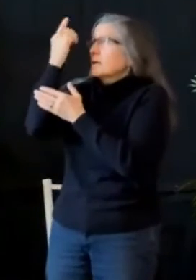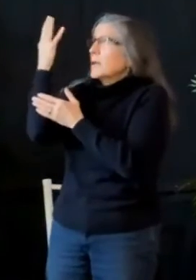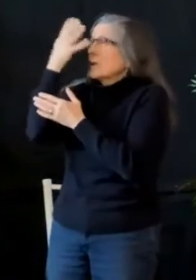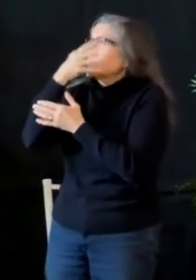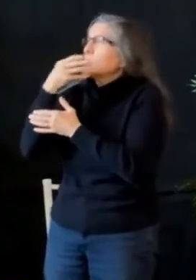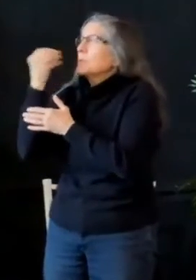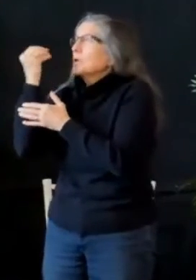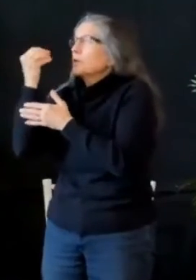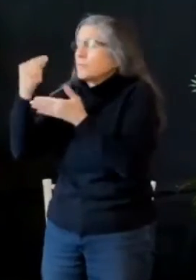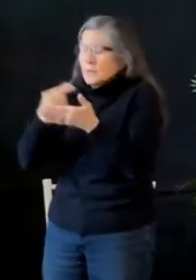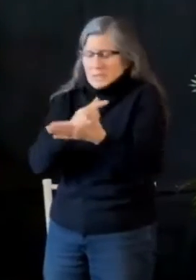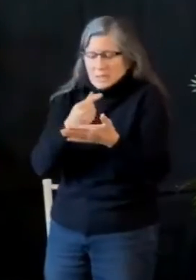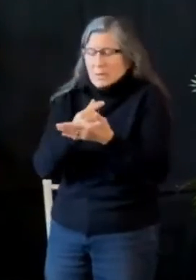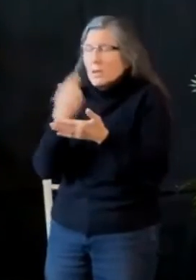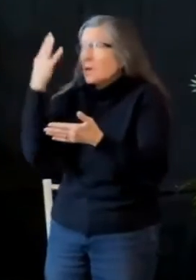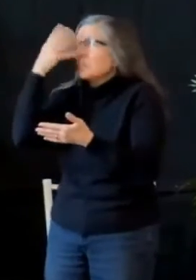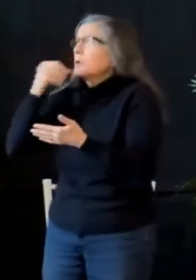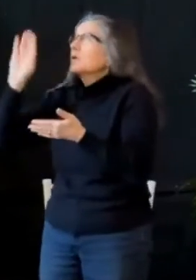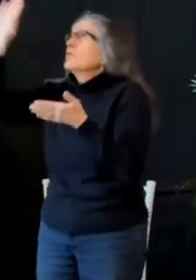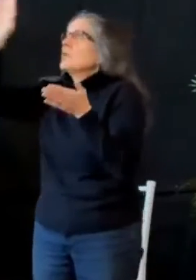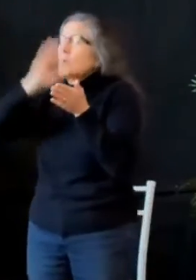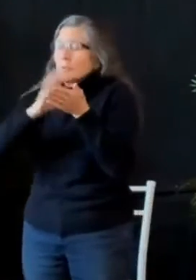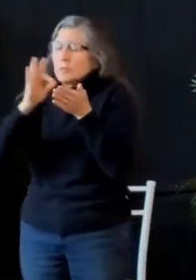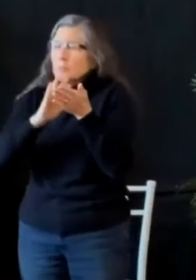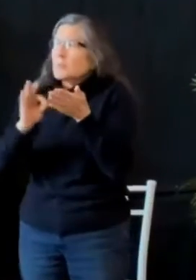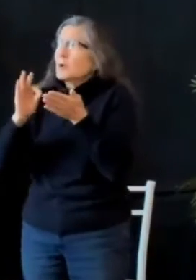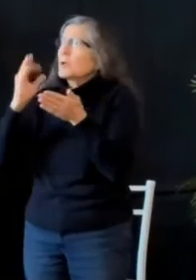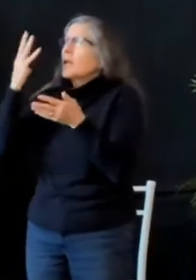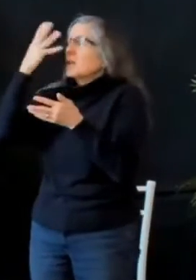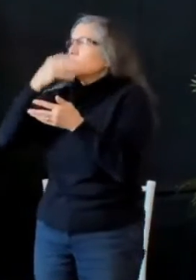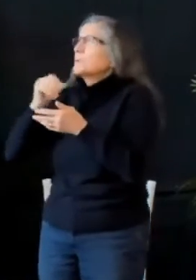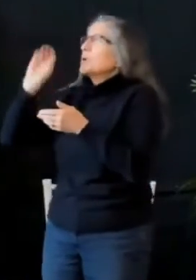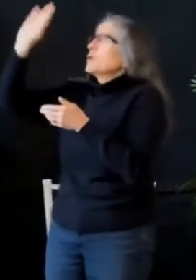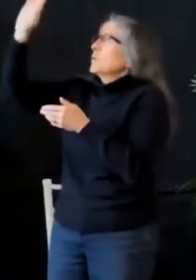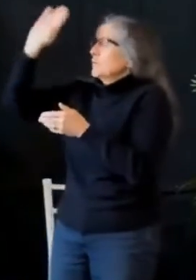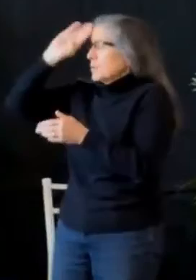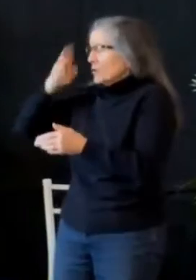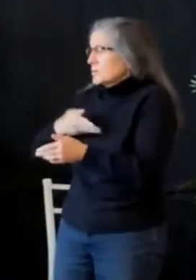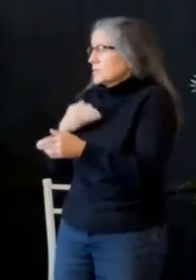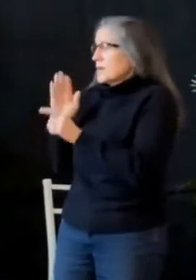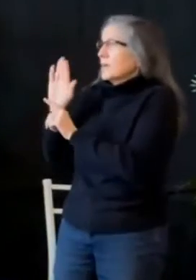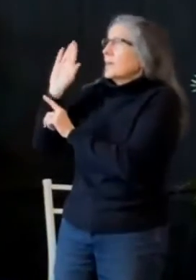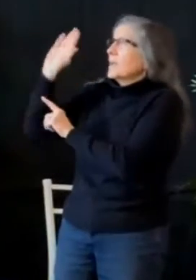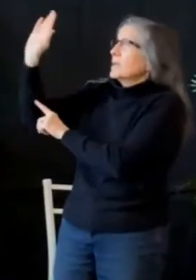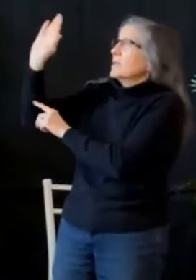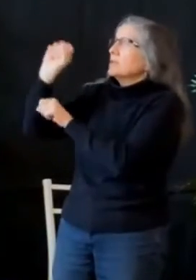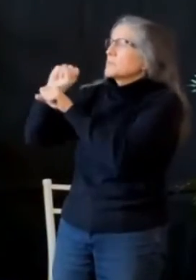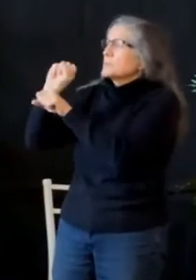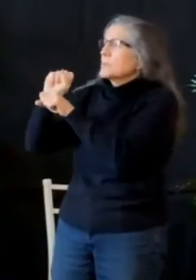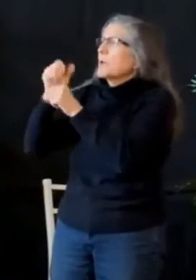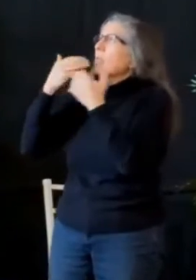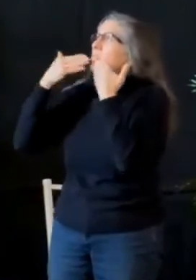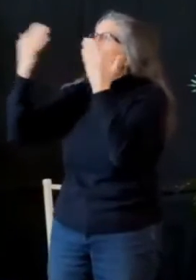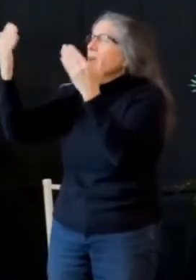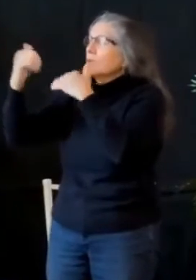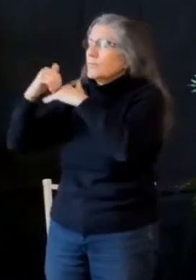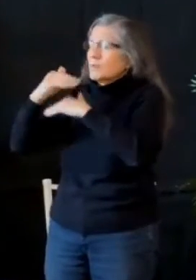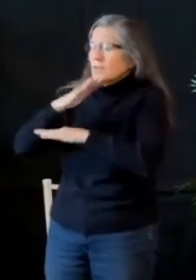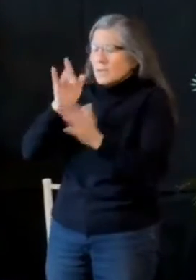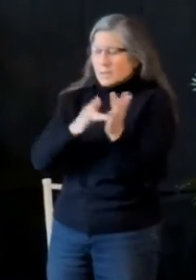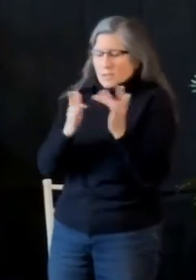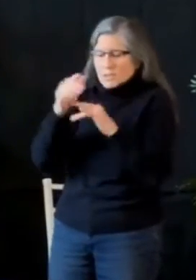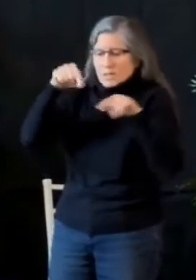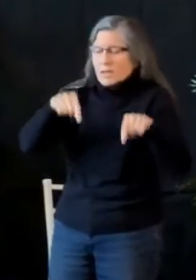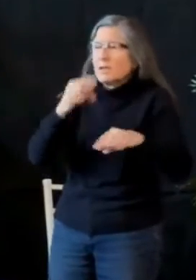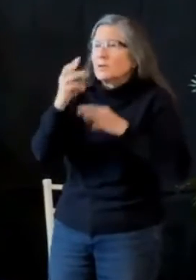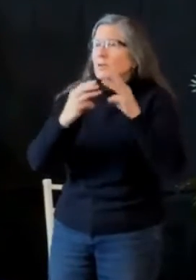of the gospel and the beauty of your word and the beauty of your Son and his work. We thank you for this reality. We thank you for sending Jesus into the world to